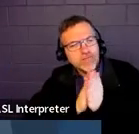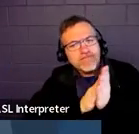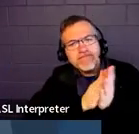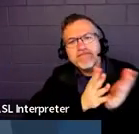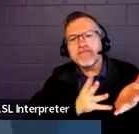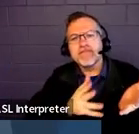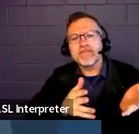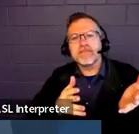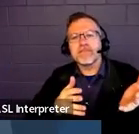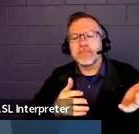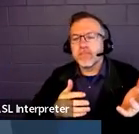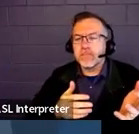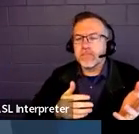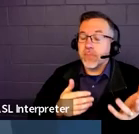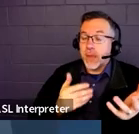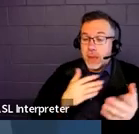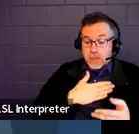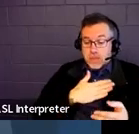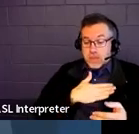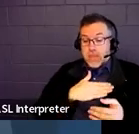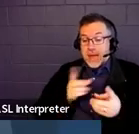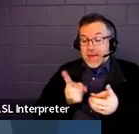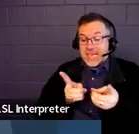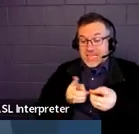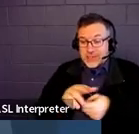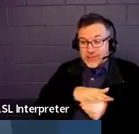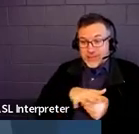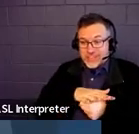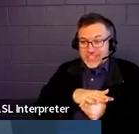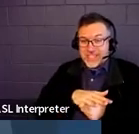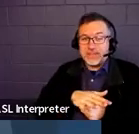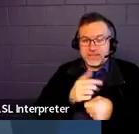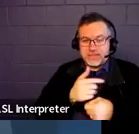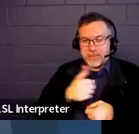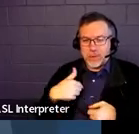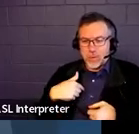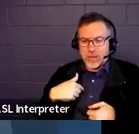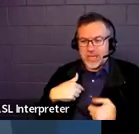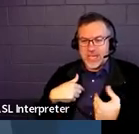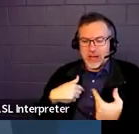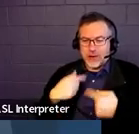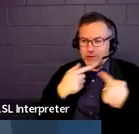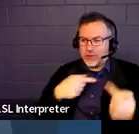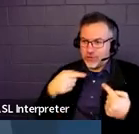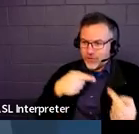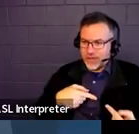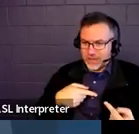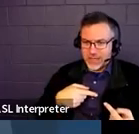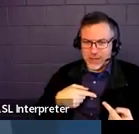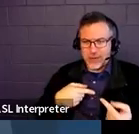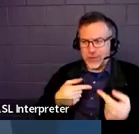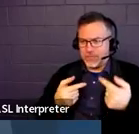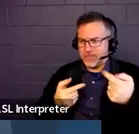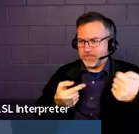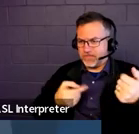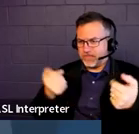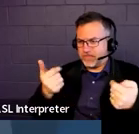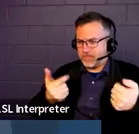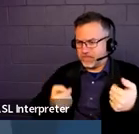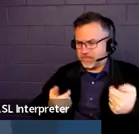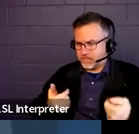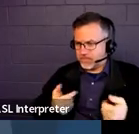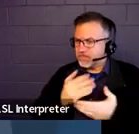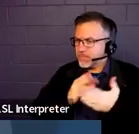I think in my district, we're struggling to narrow down that criteria. We also know that we have